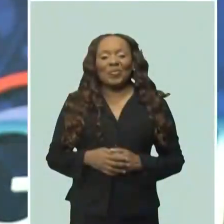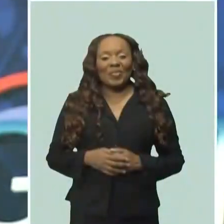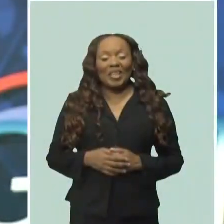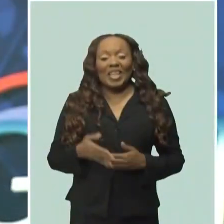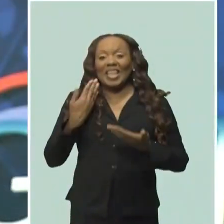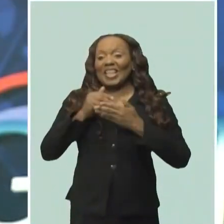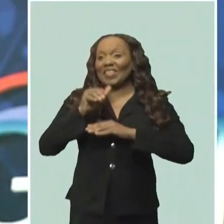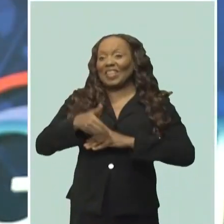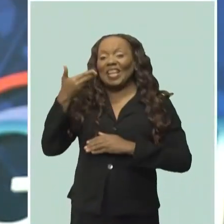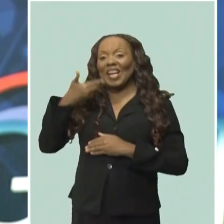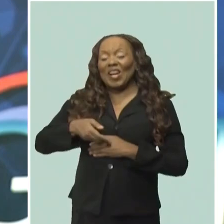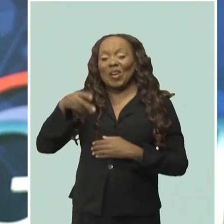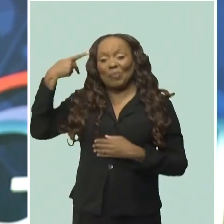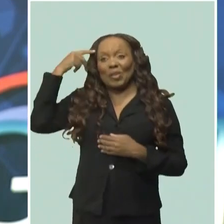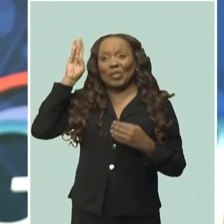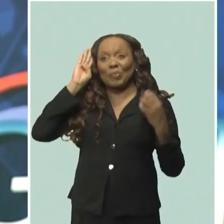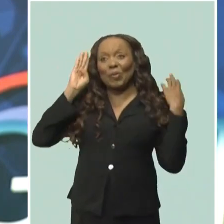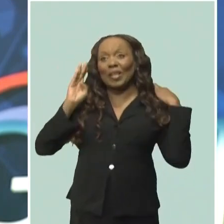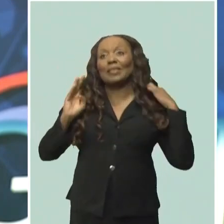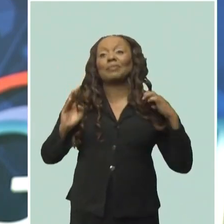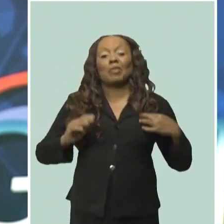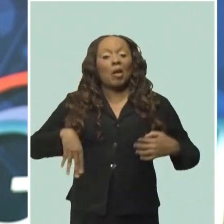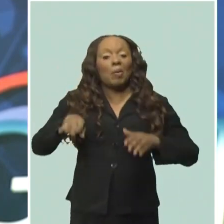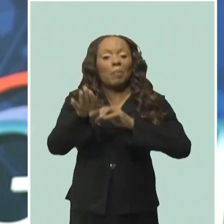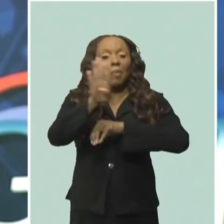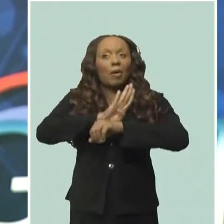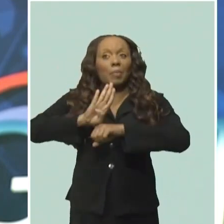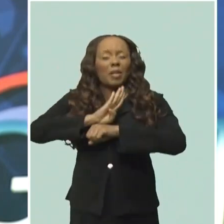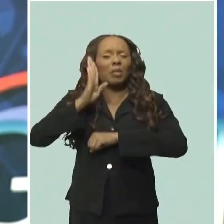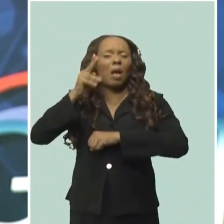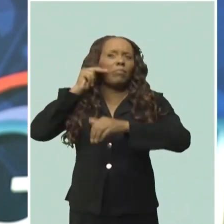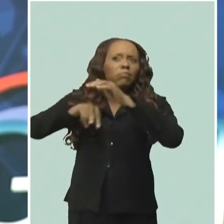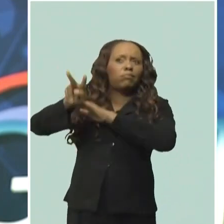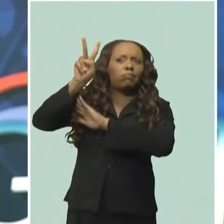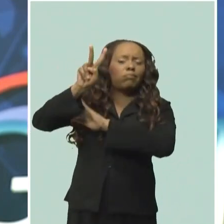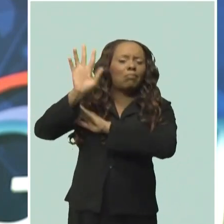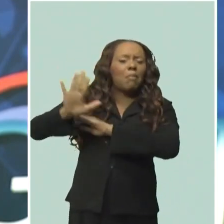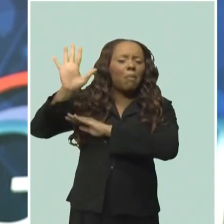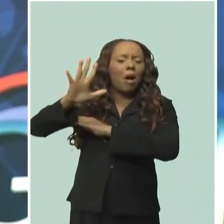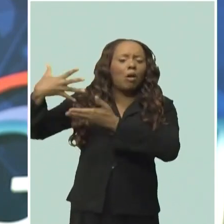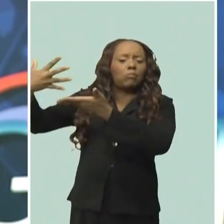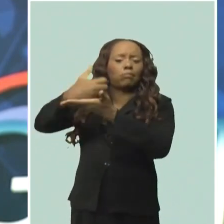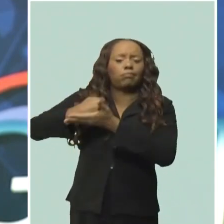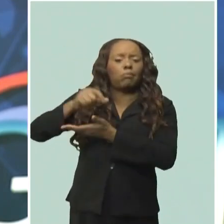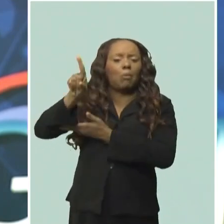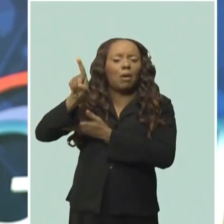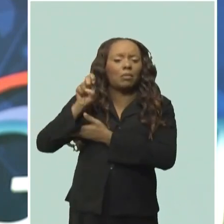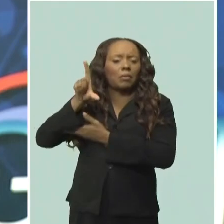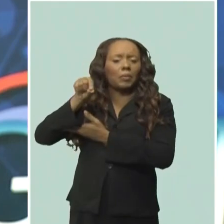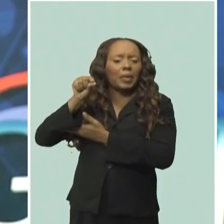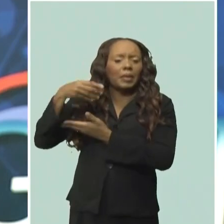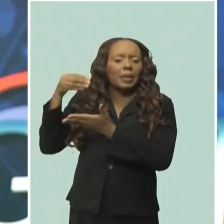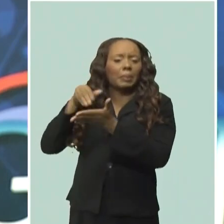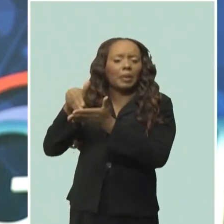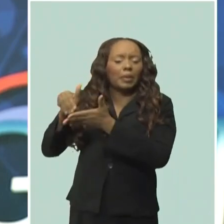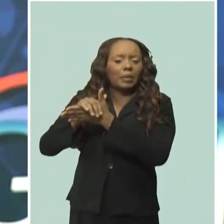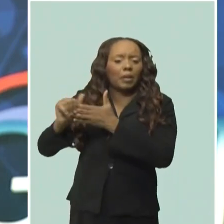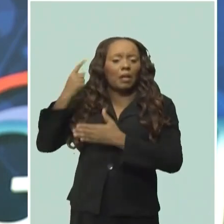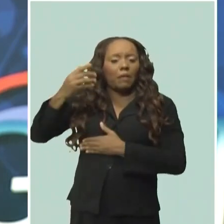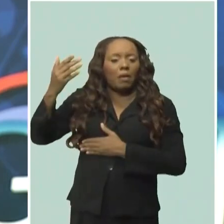Good evening, I'm Pearson Bowen. Barbados is forecast to make close to $120 million from the hosting